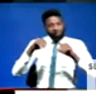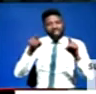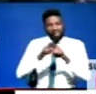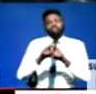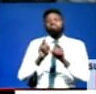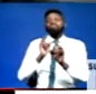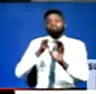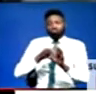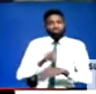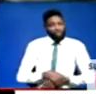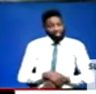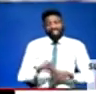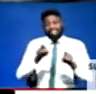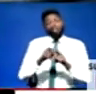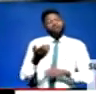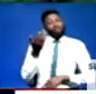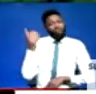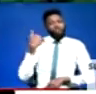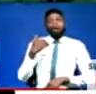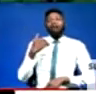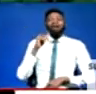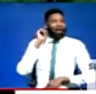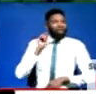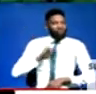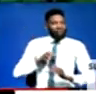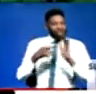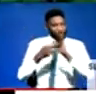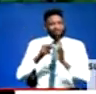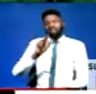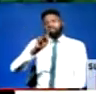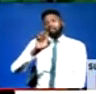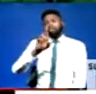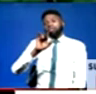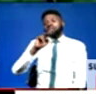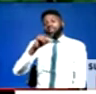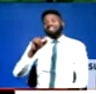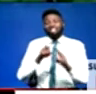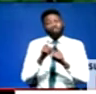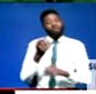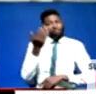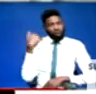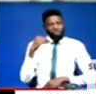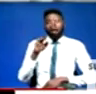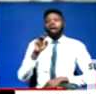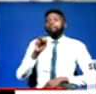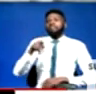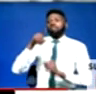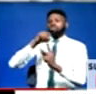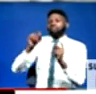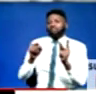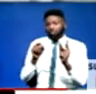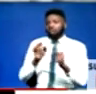are former Nandi women representative Zipporah Kering, former nominated member of parliament David Ole Sankok, and